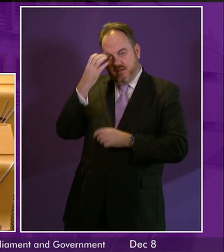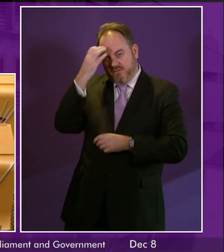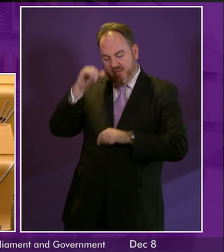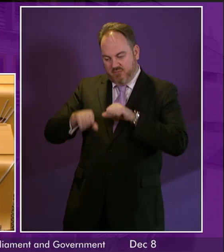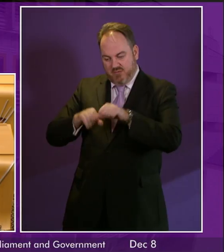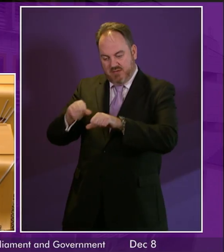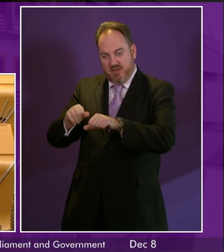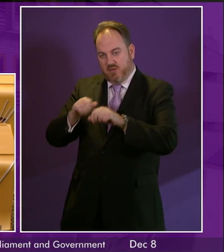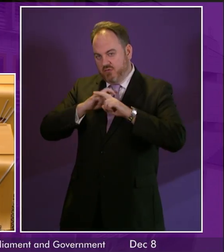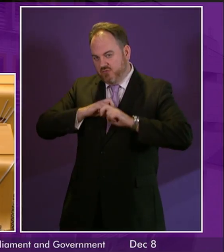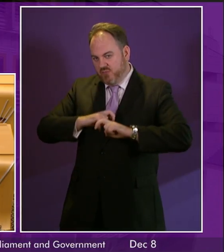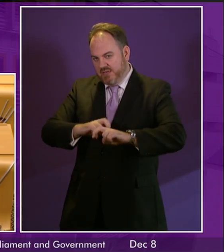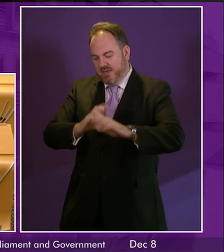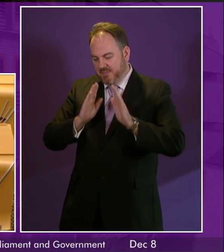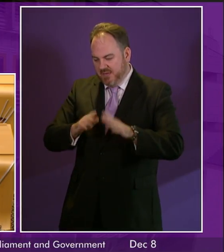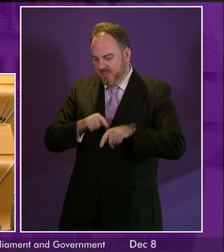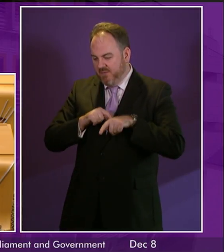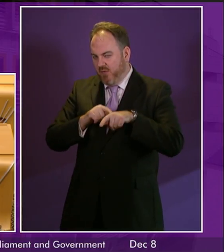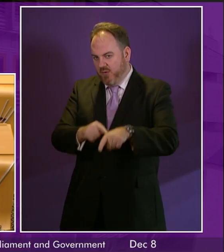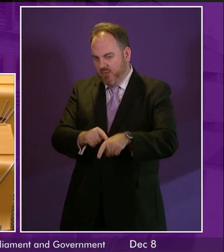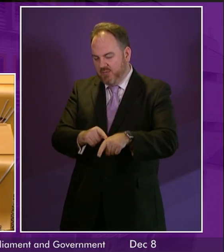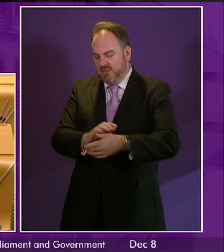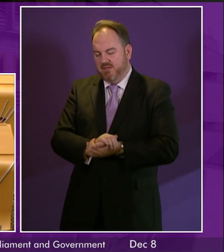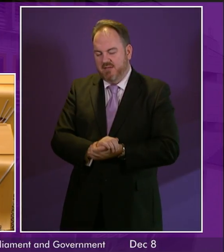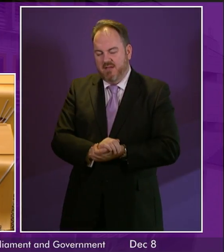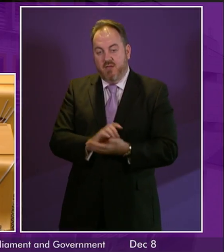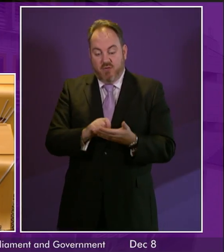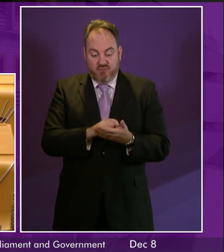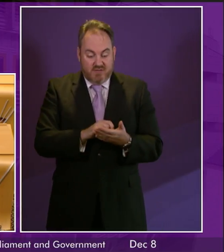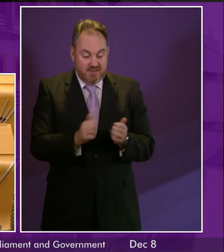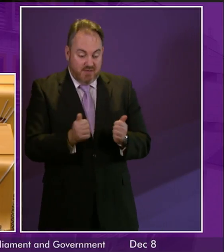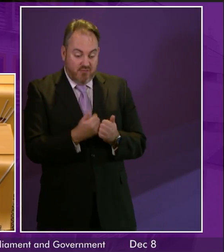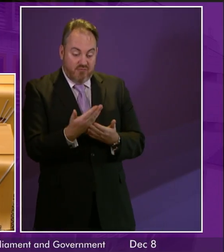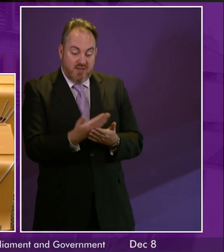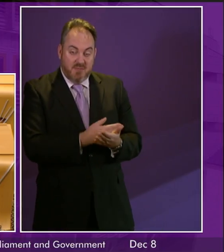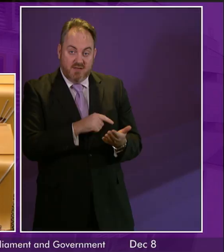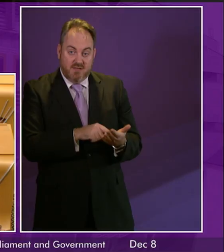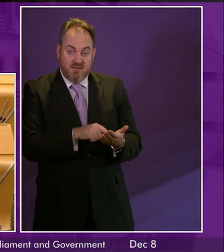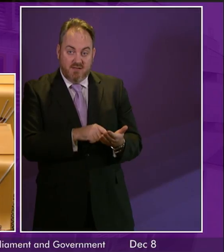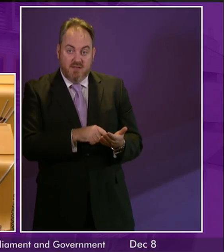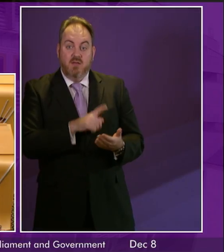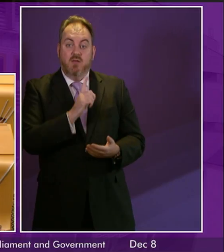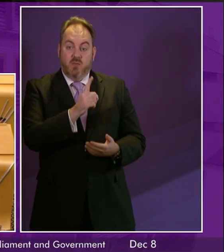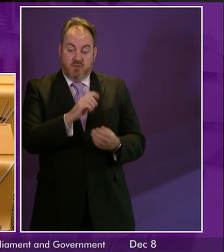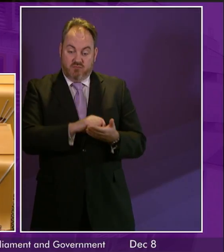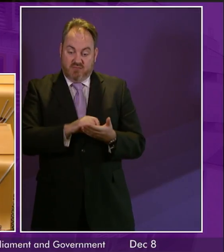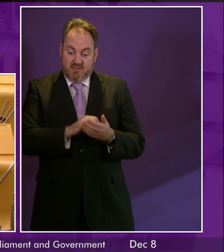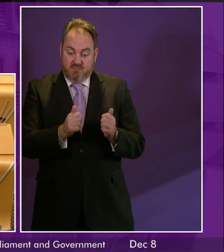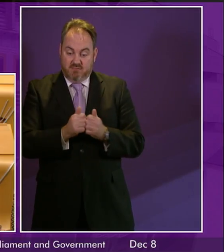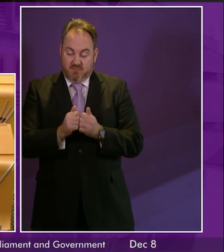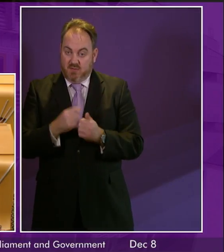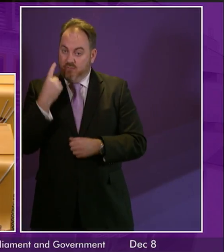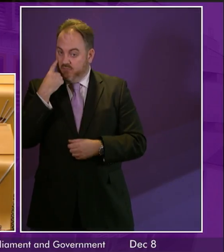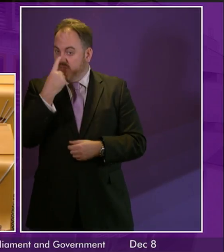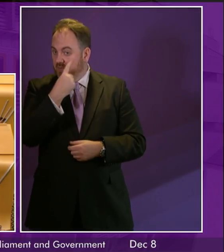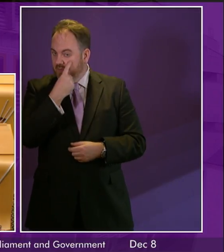scrutiny is facilitated. And I believe the written agreement, which was developed jointly between government and parliament officials,